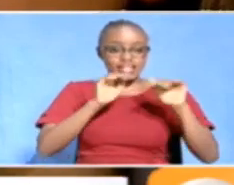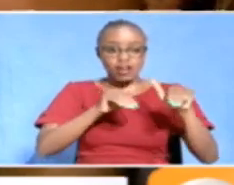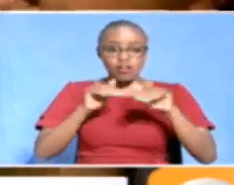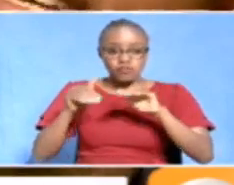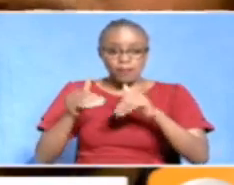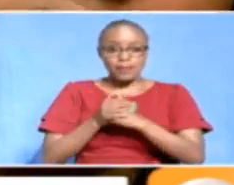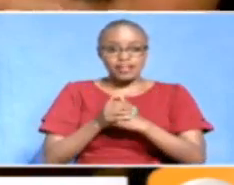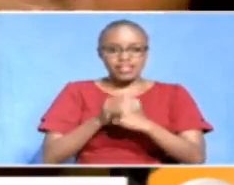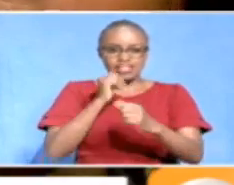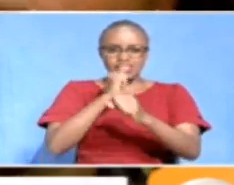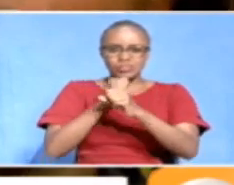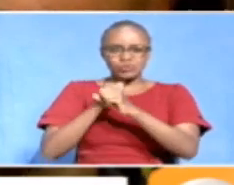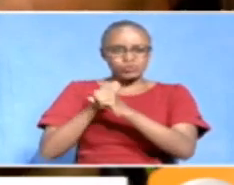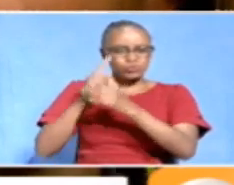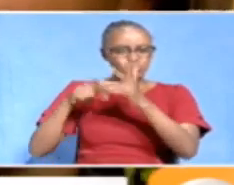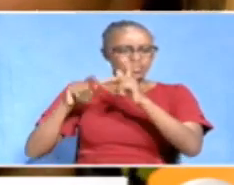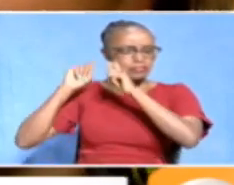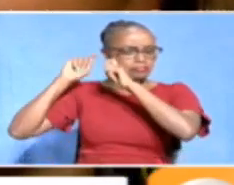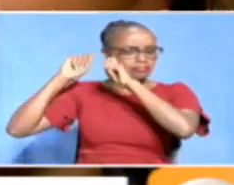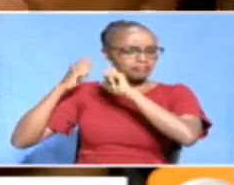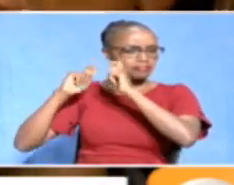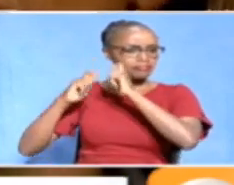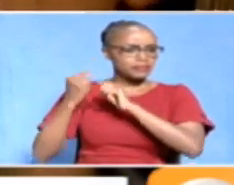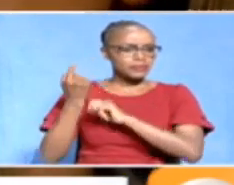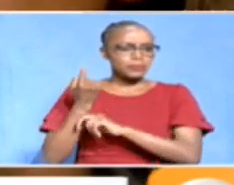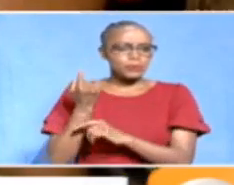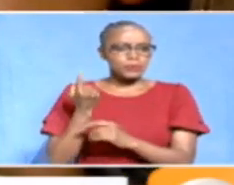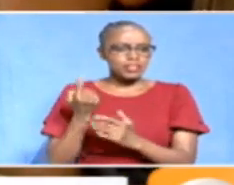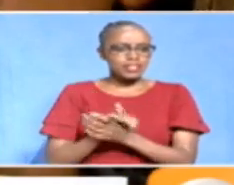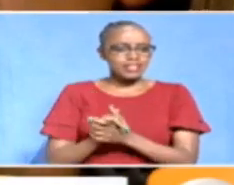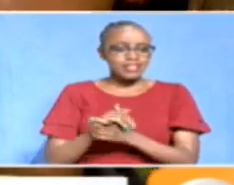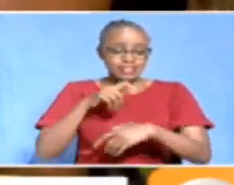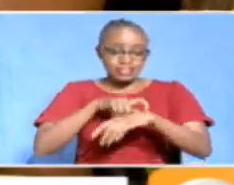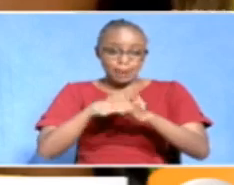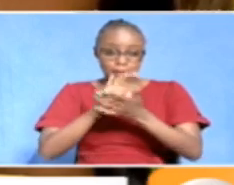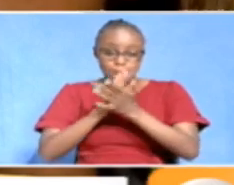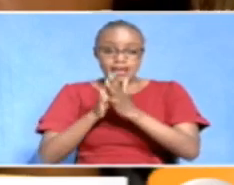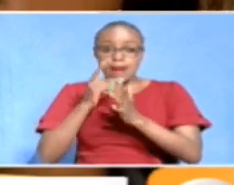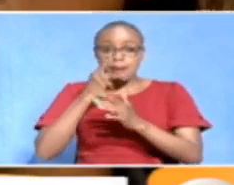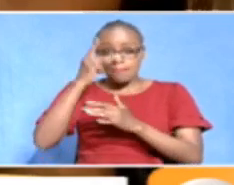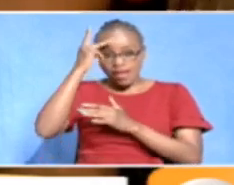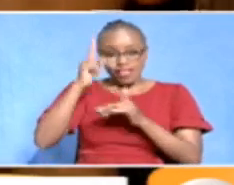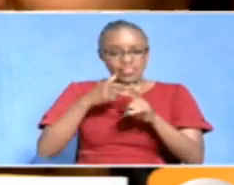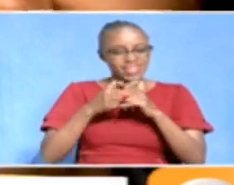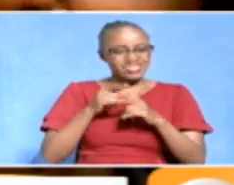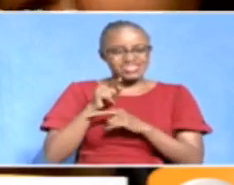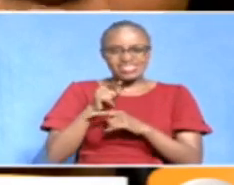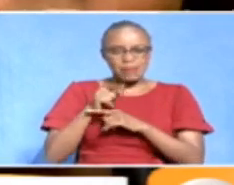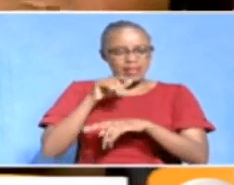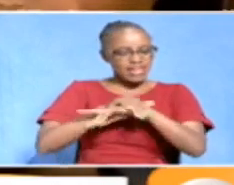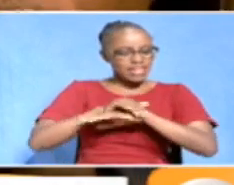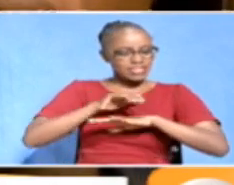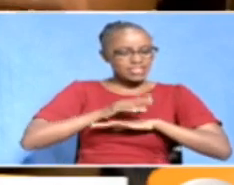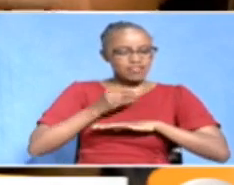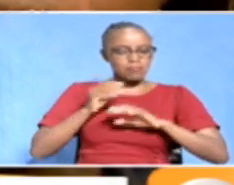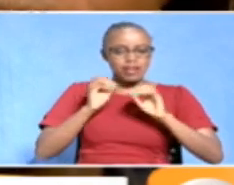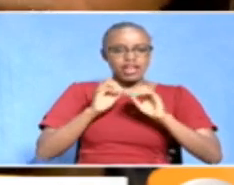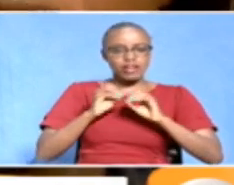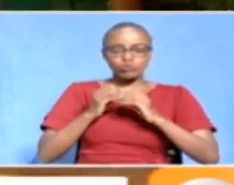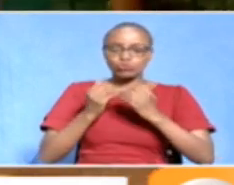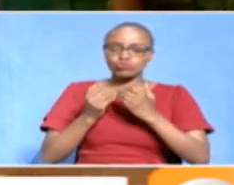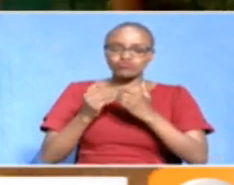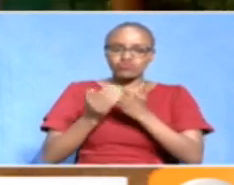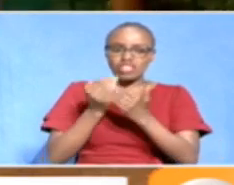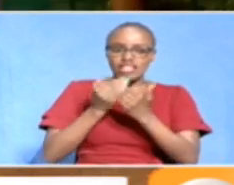was doing hairdressing. And once I became a parent, I was like, I'm not getting enough to support my